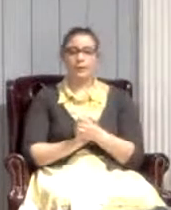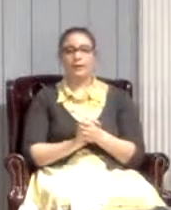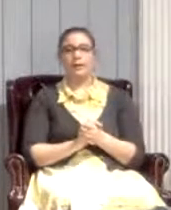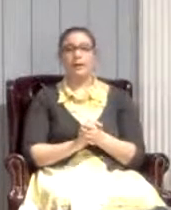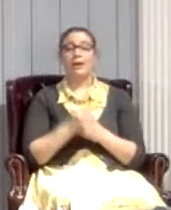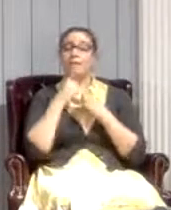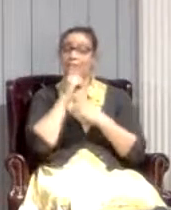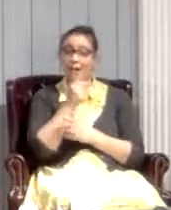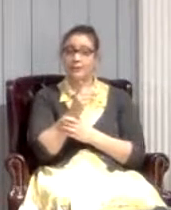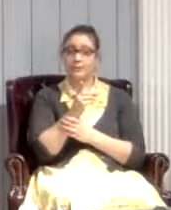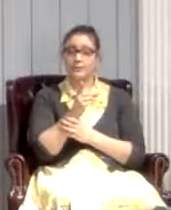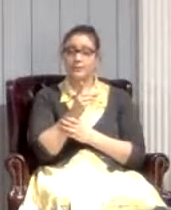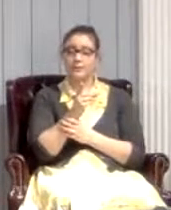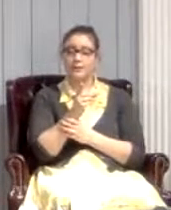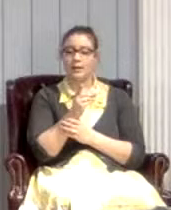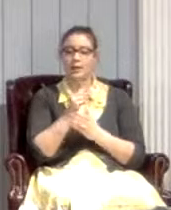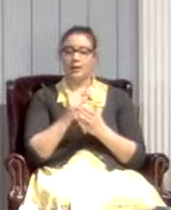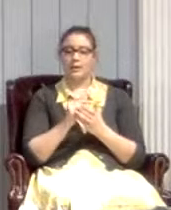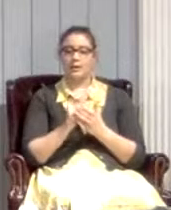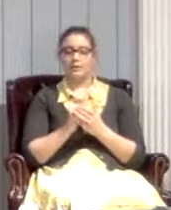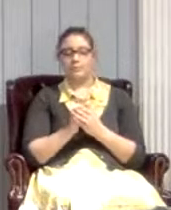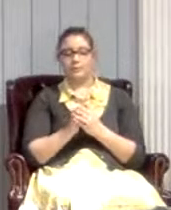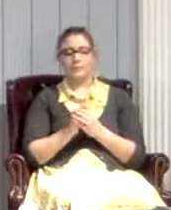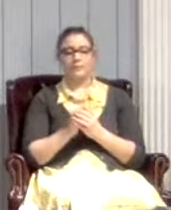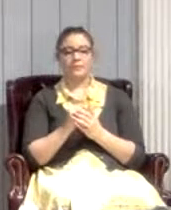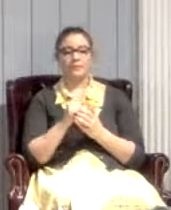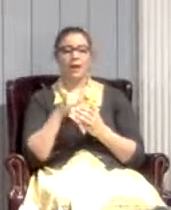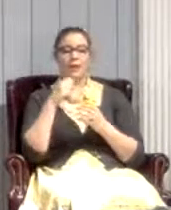fact, these weapons,